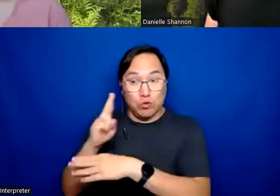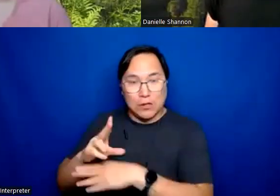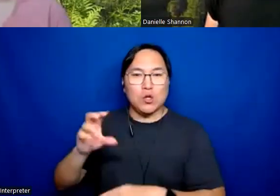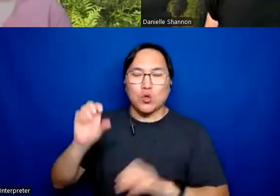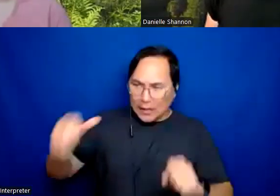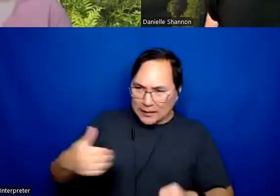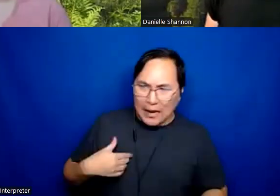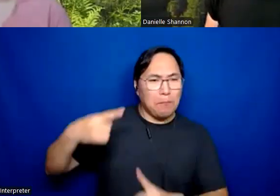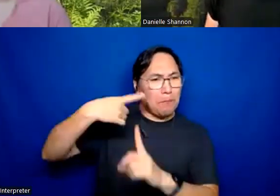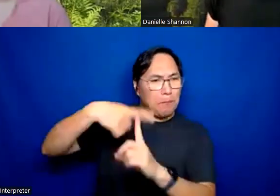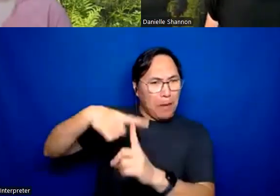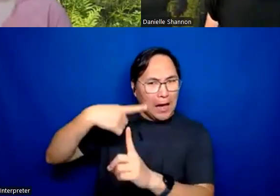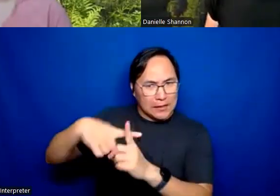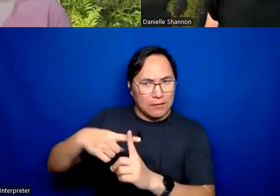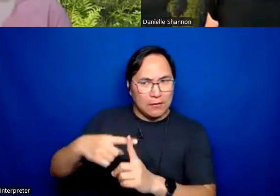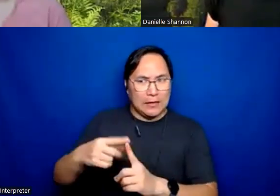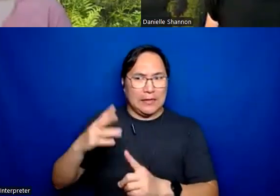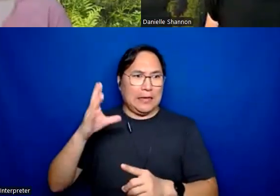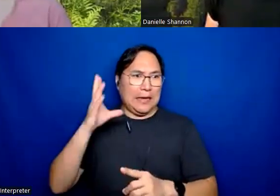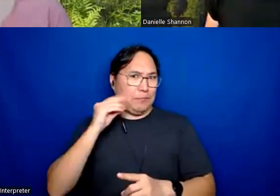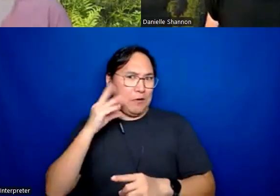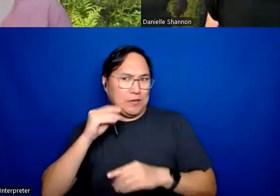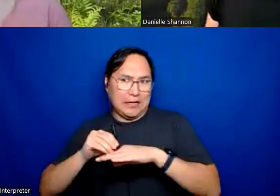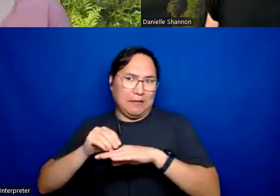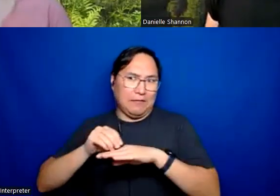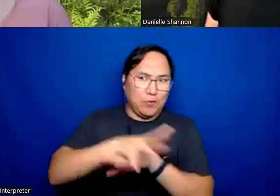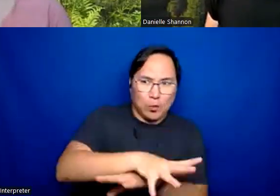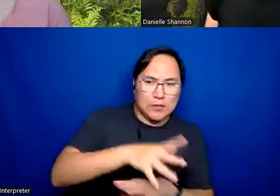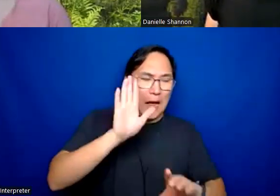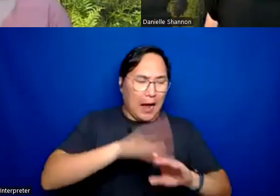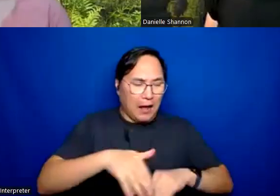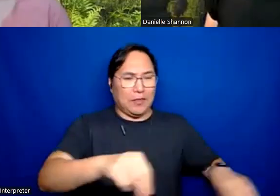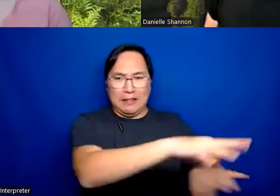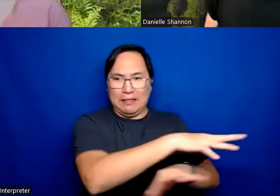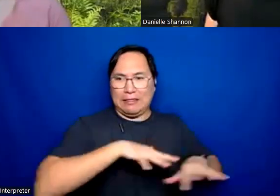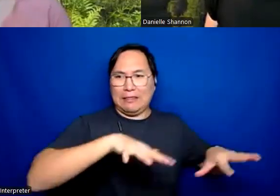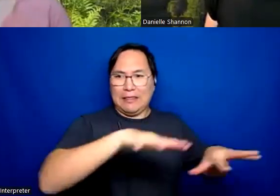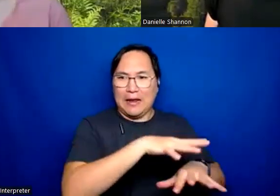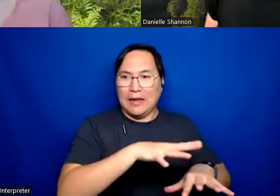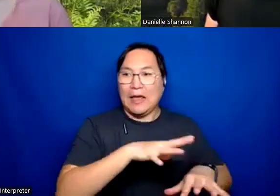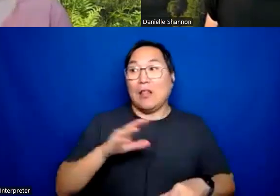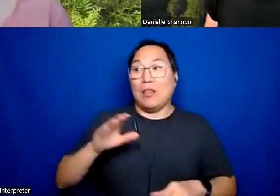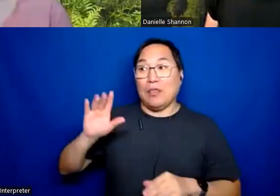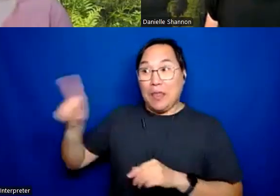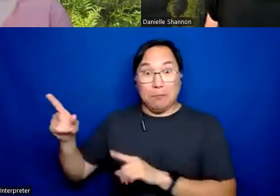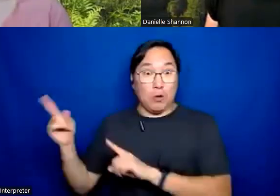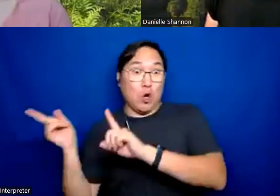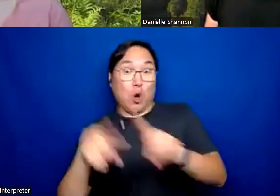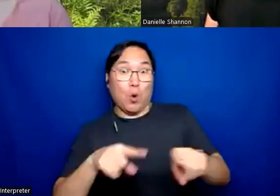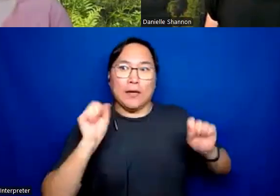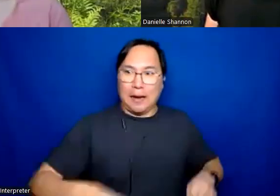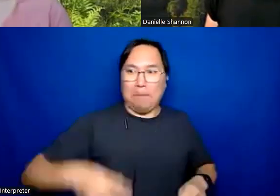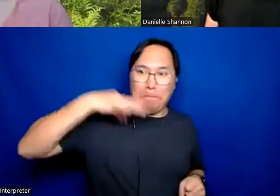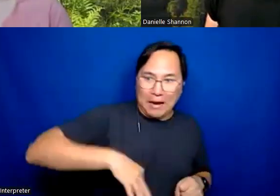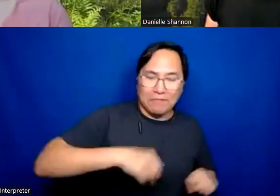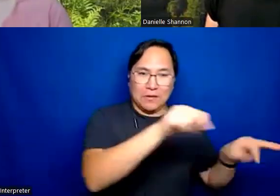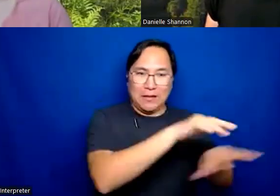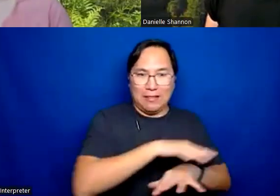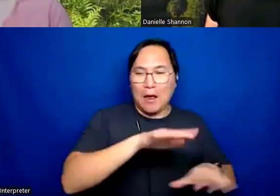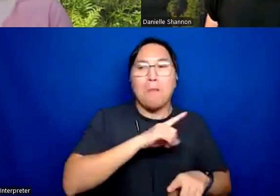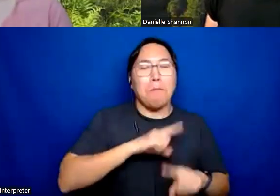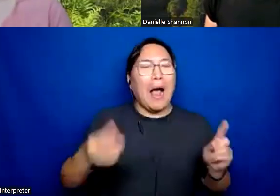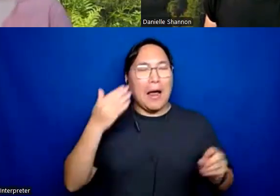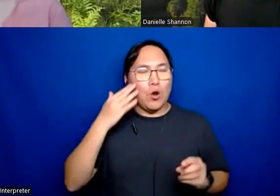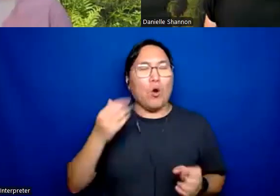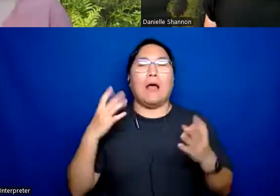relationship with that landscape in a way that they want to help steward it, and that their presence can be a benefit. I know there are concerns in a lot of places where people